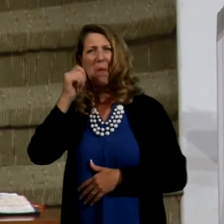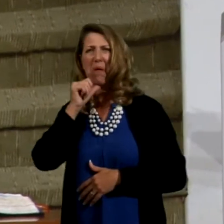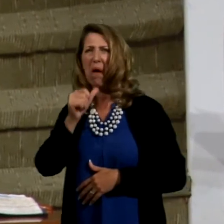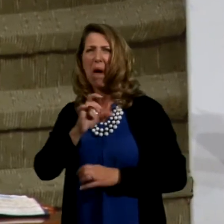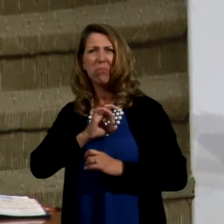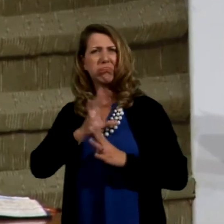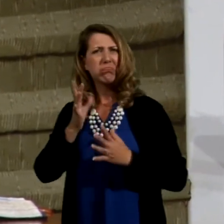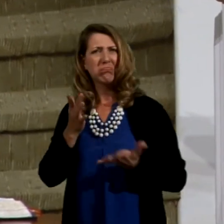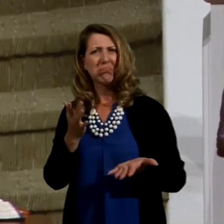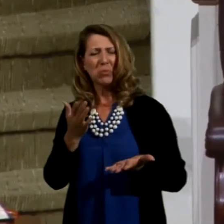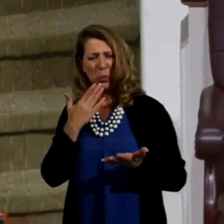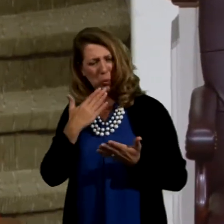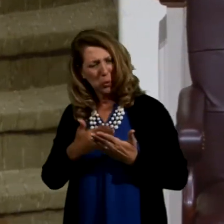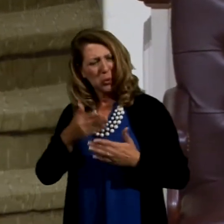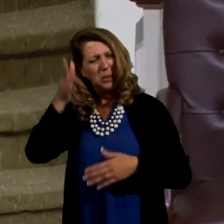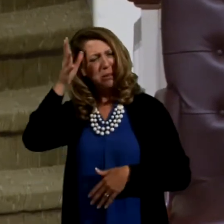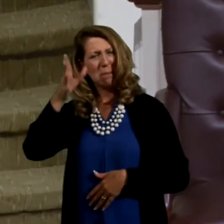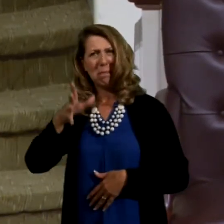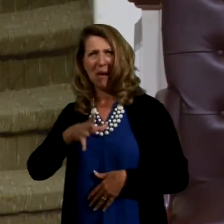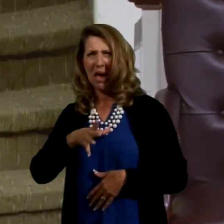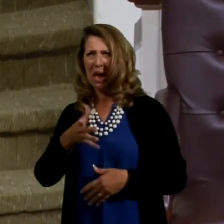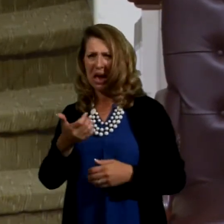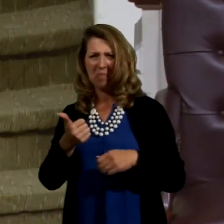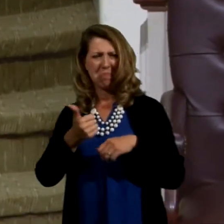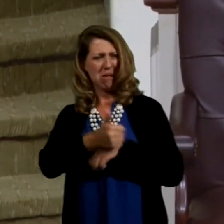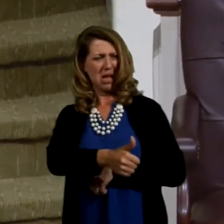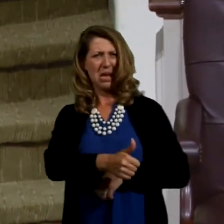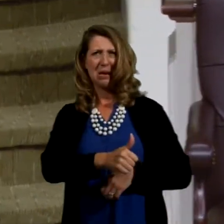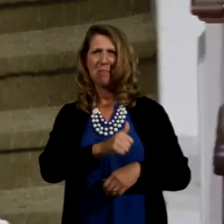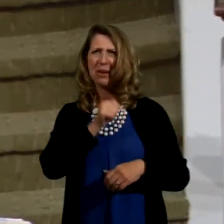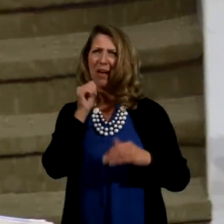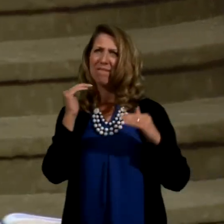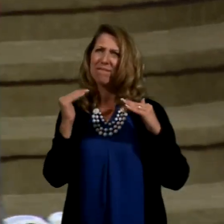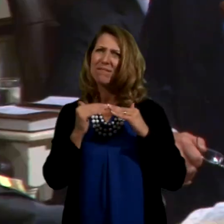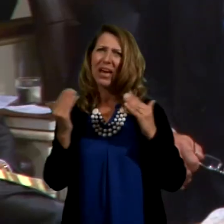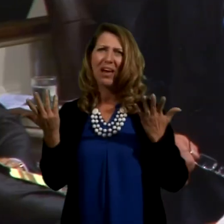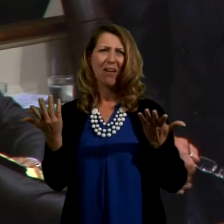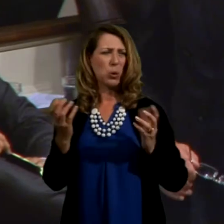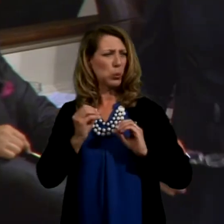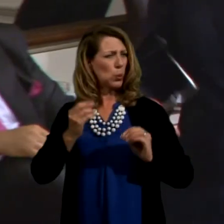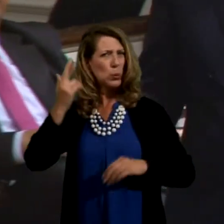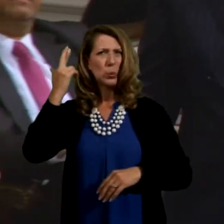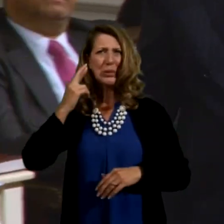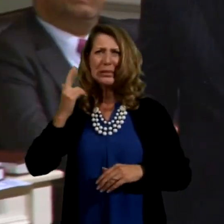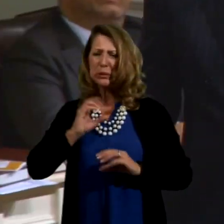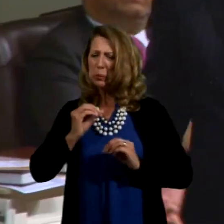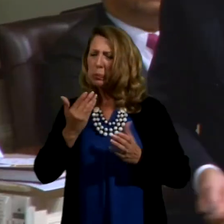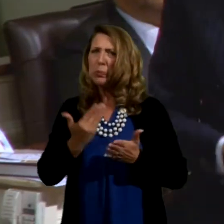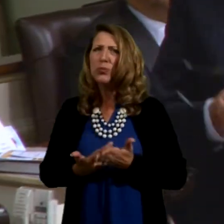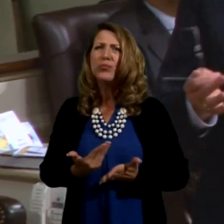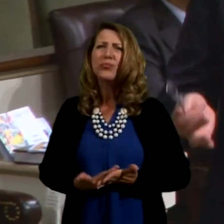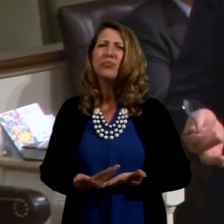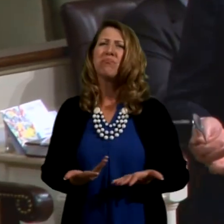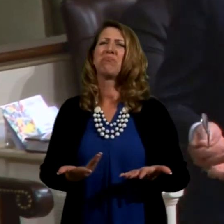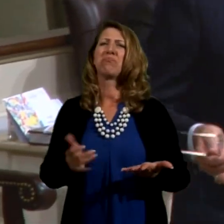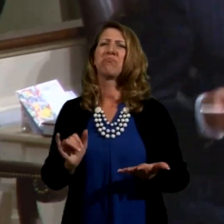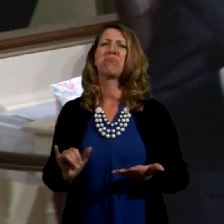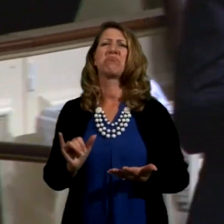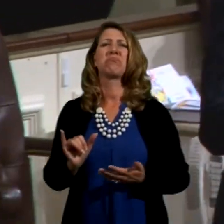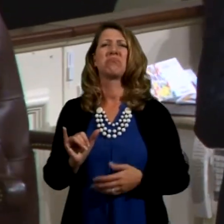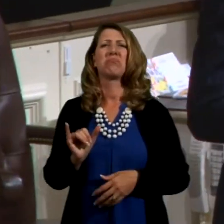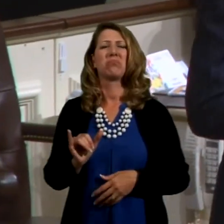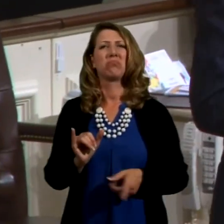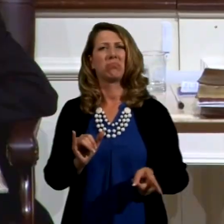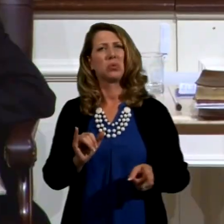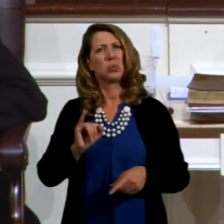situation. He's been accused unjustly, and he's been prosecuted without reason. And it looks like to him, early from the very beginning, this